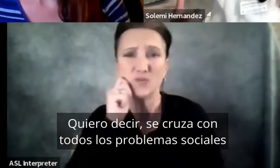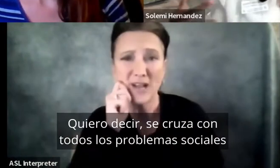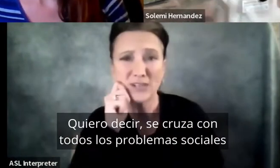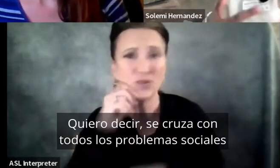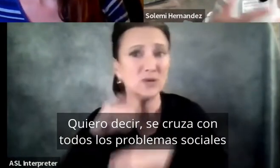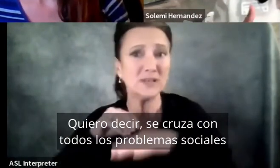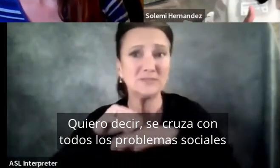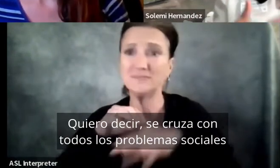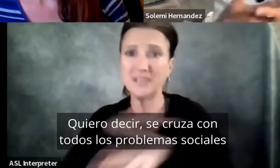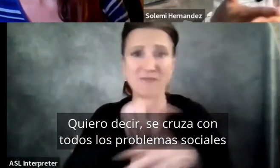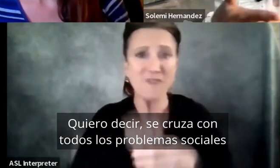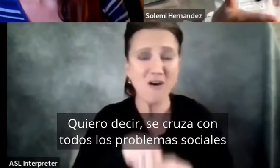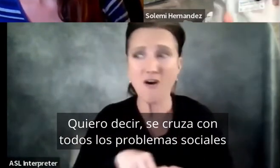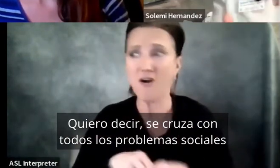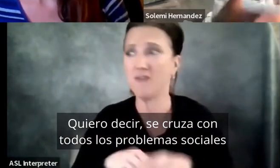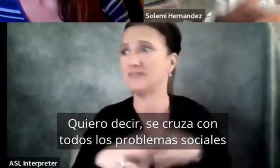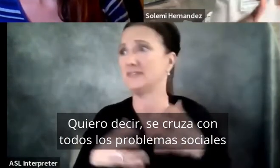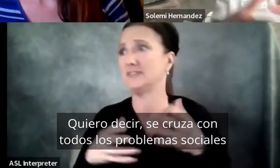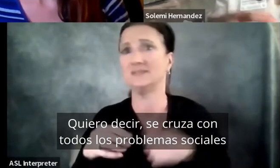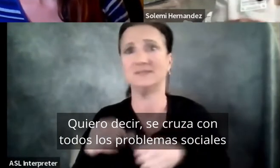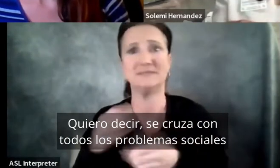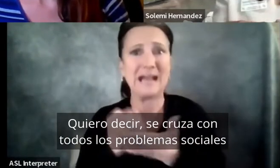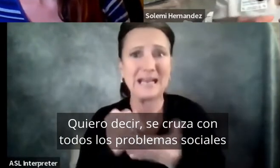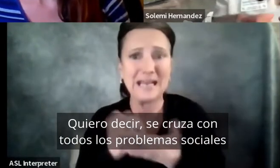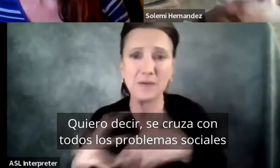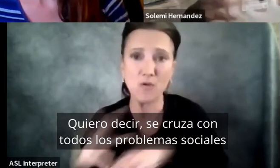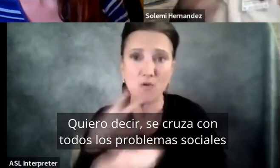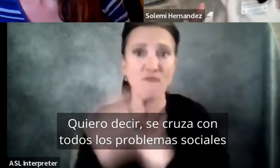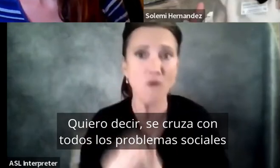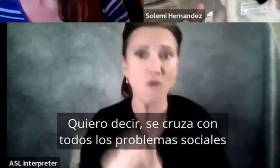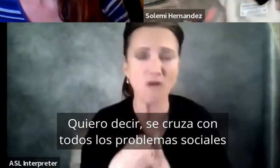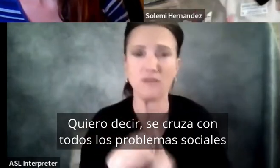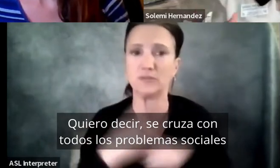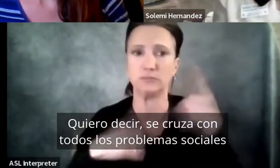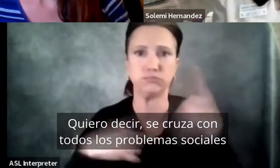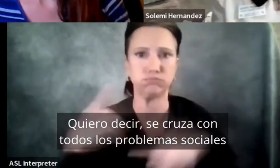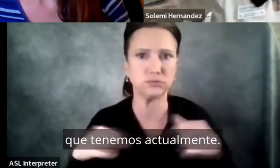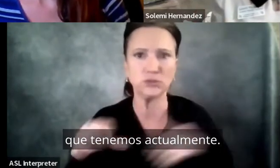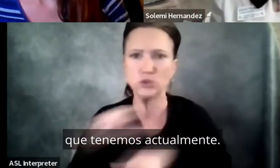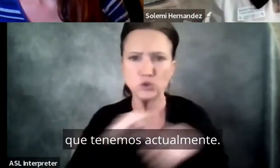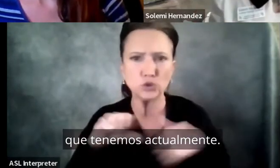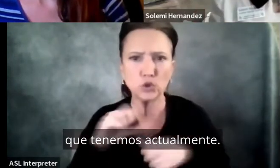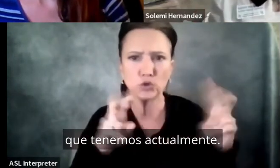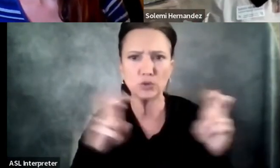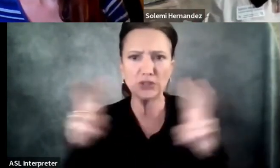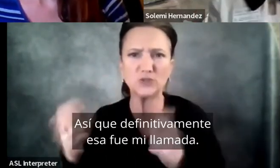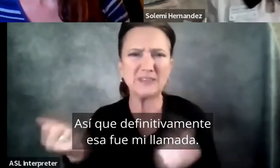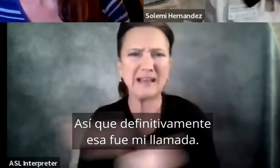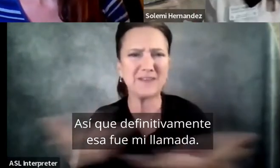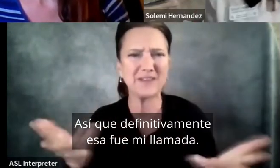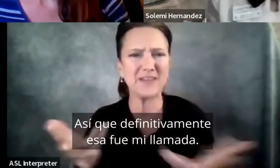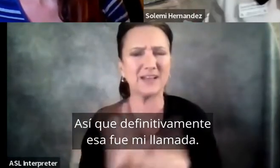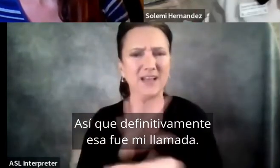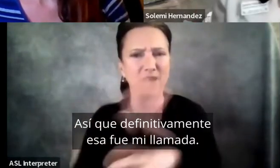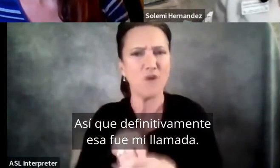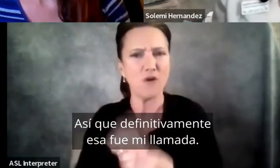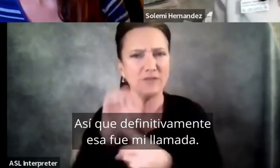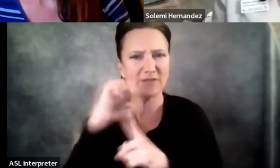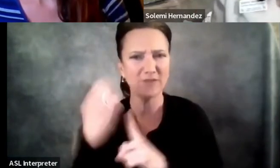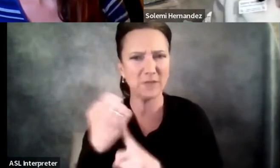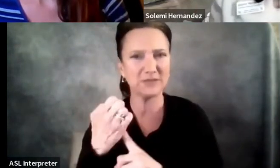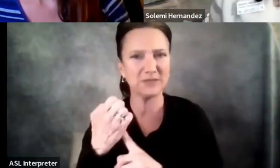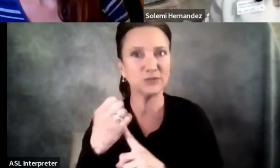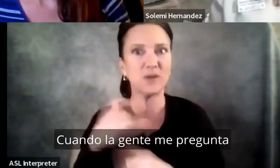economic, I mean, it intersects with all the social issues we currently have. So definitely that was my